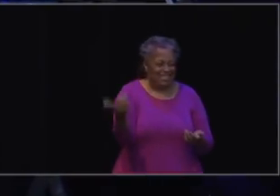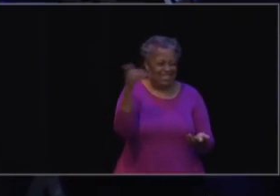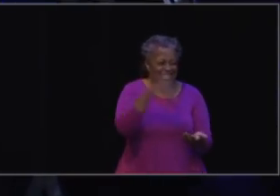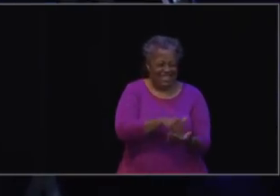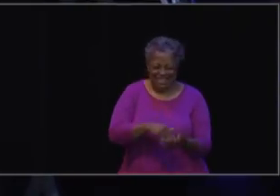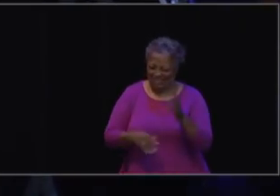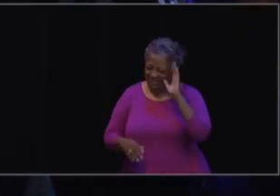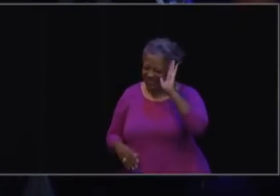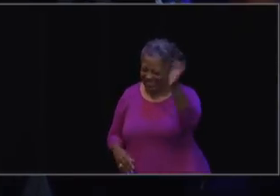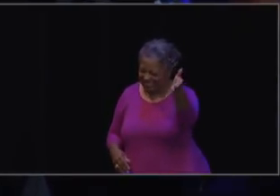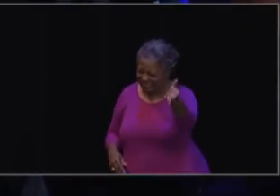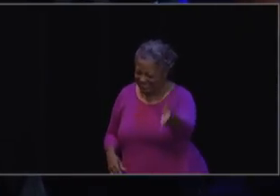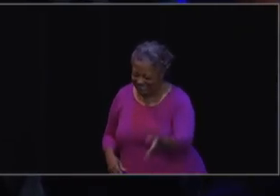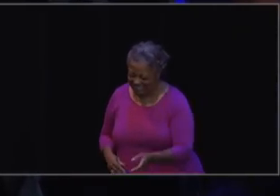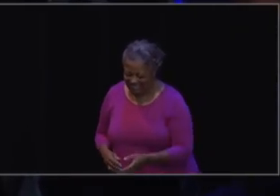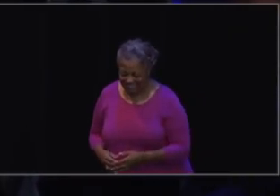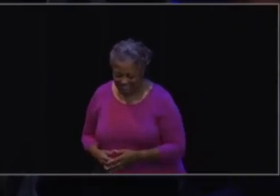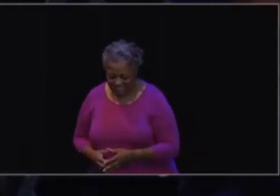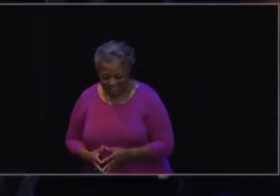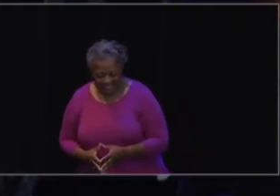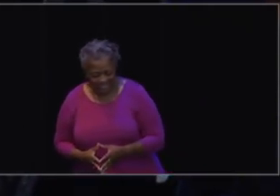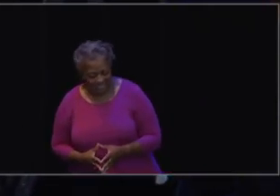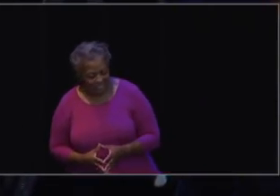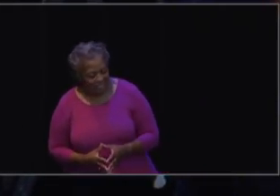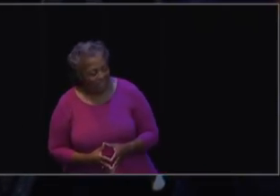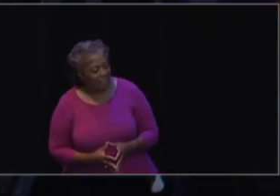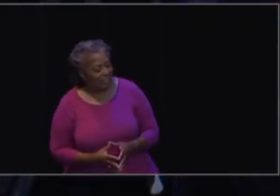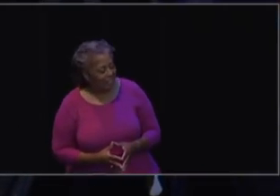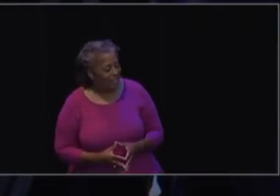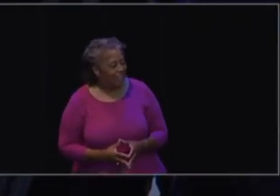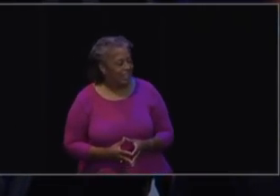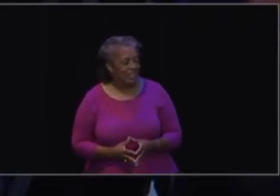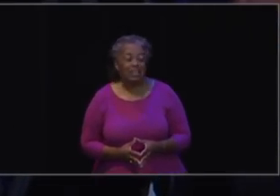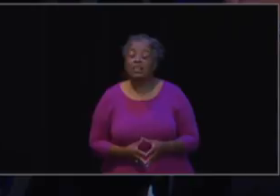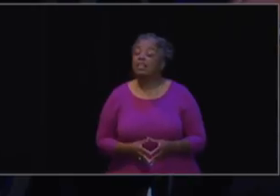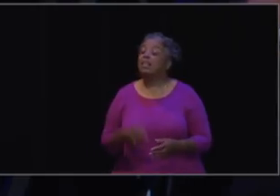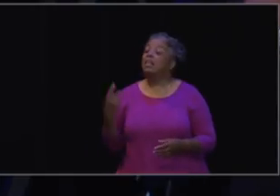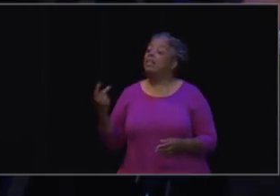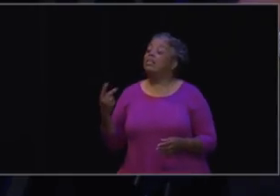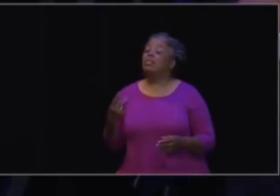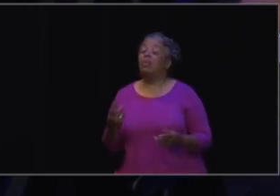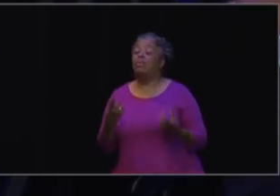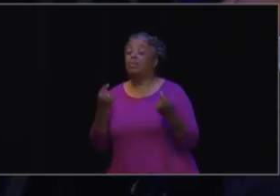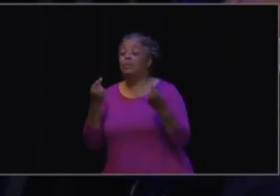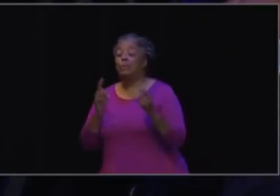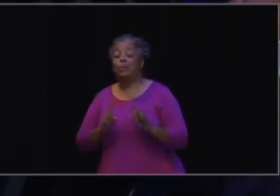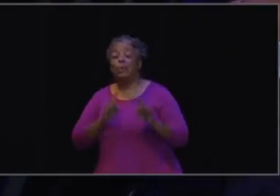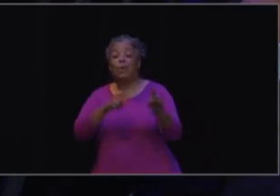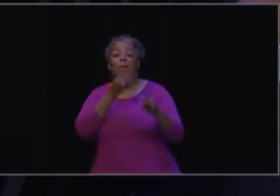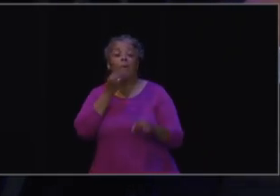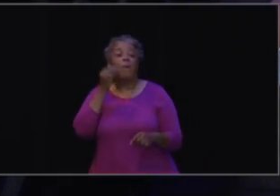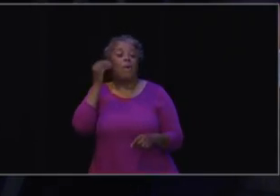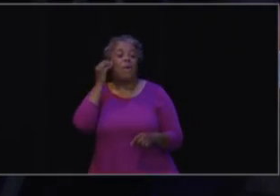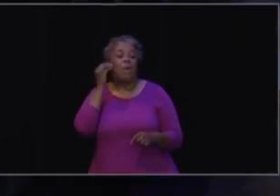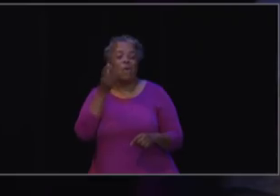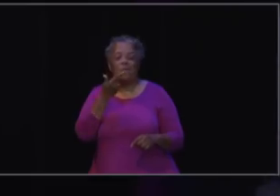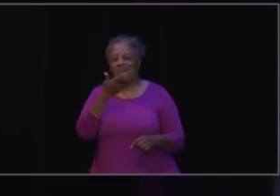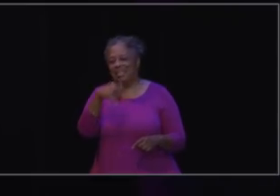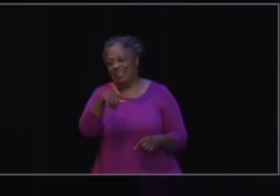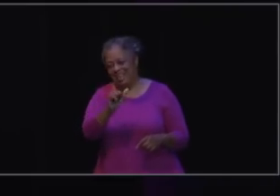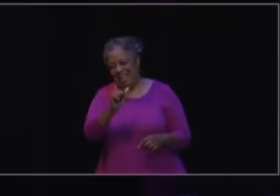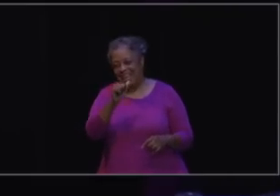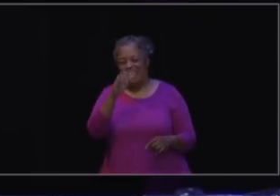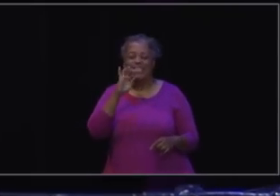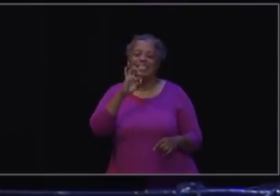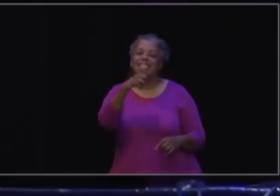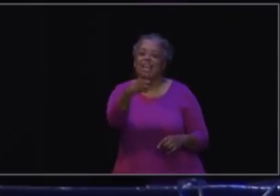again. Oh, let's go home and have gay sex. We'll do it for the president, the